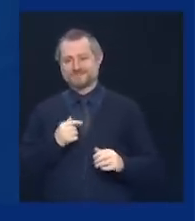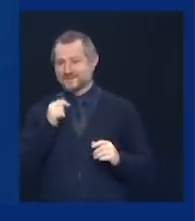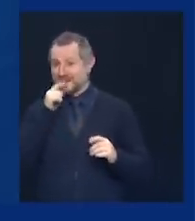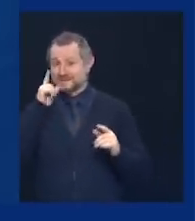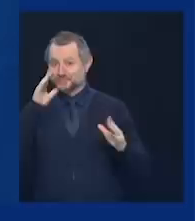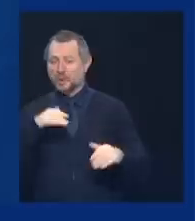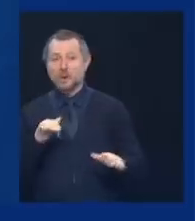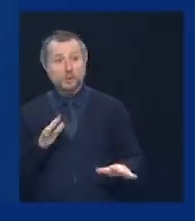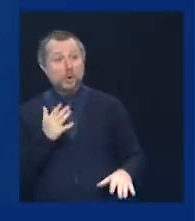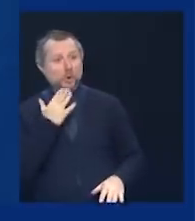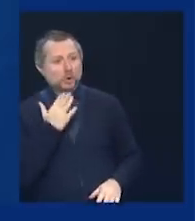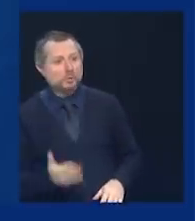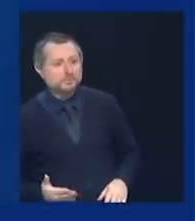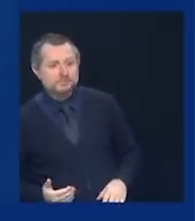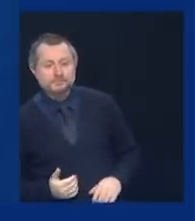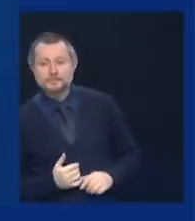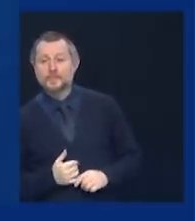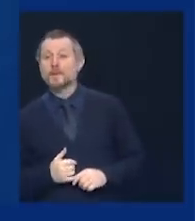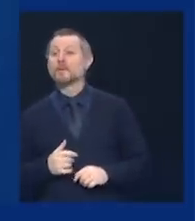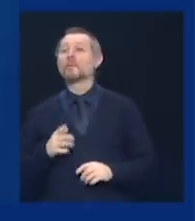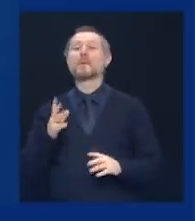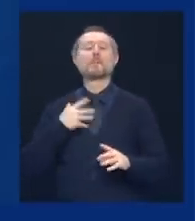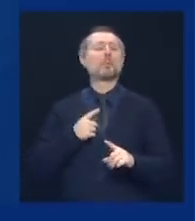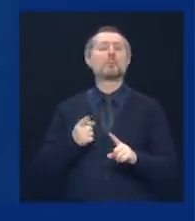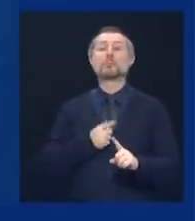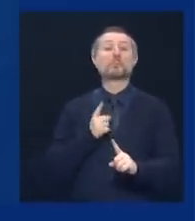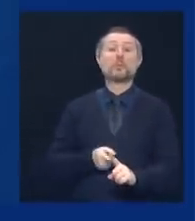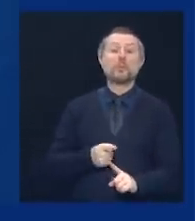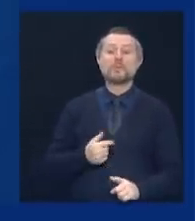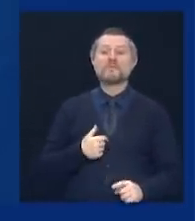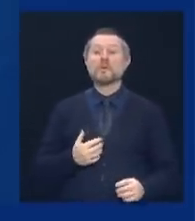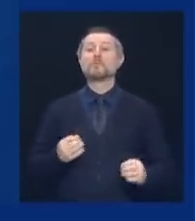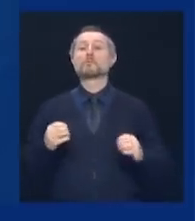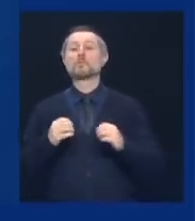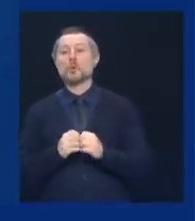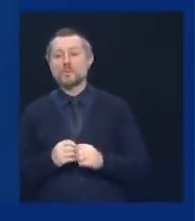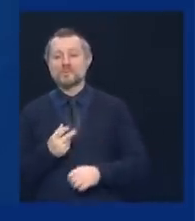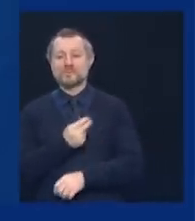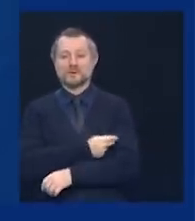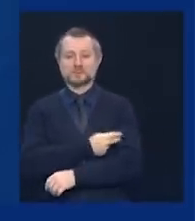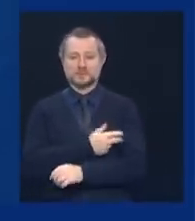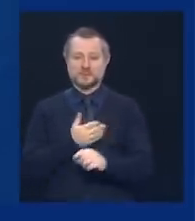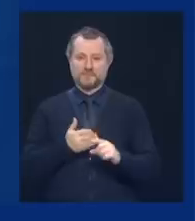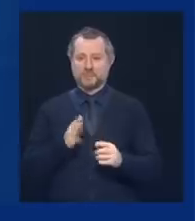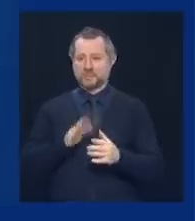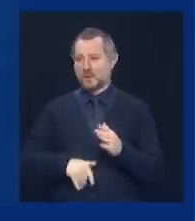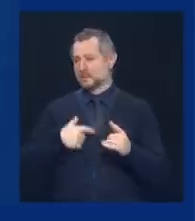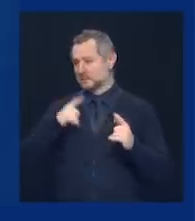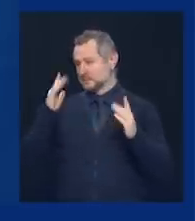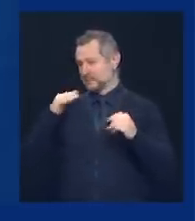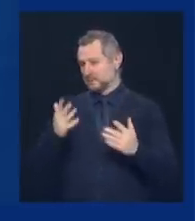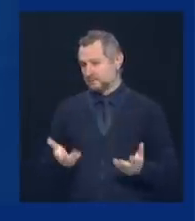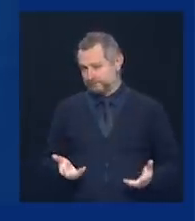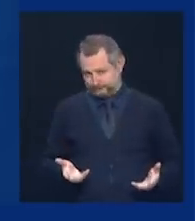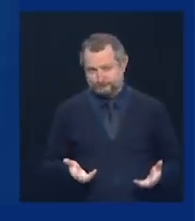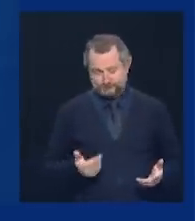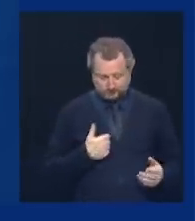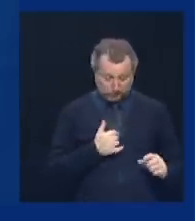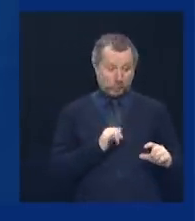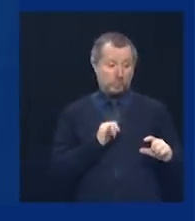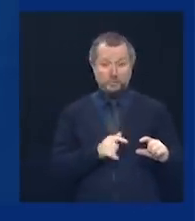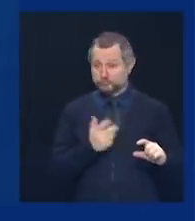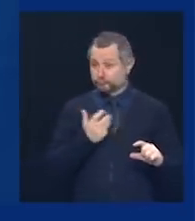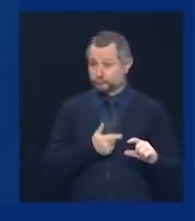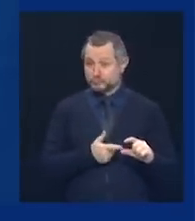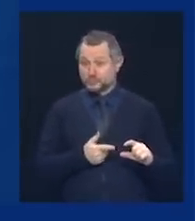we actually have more Moderna vaccines than we thought because